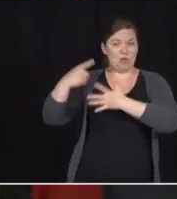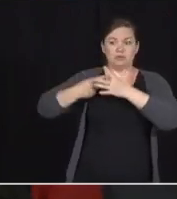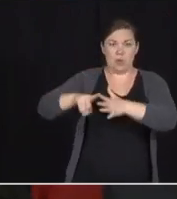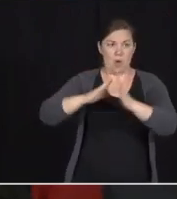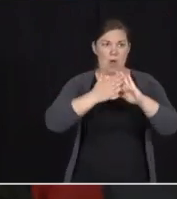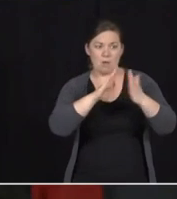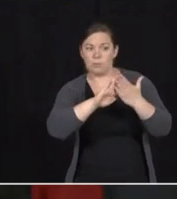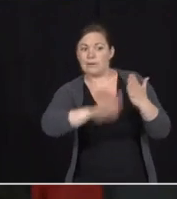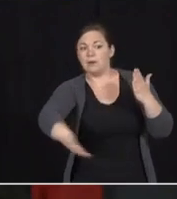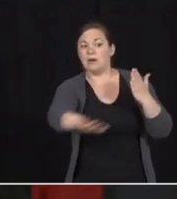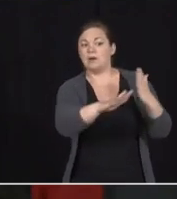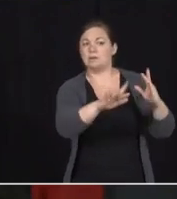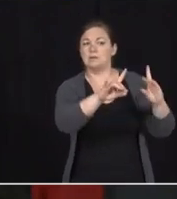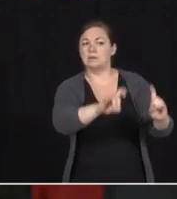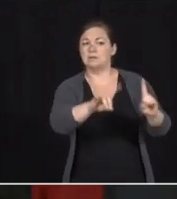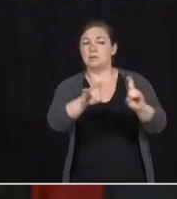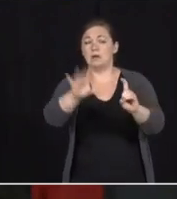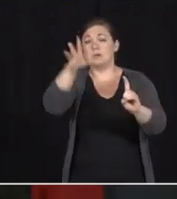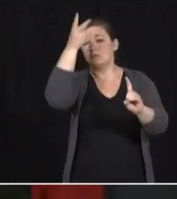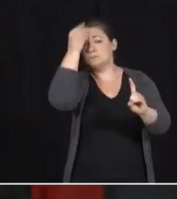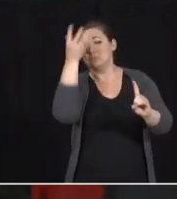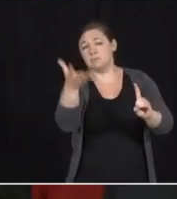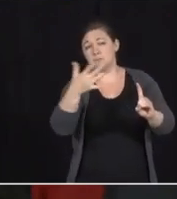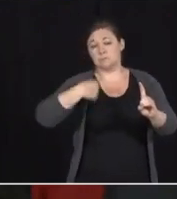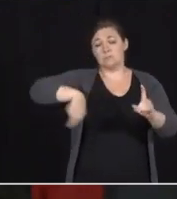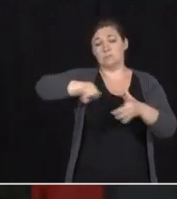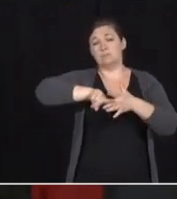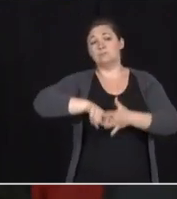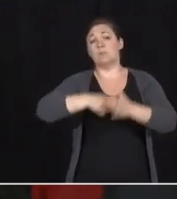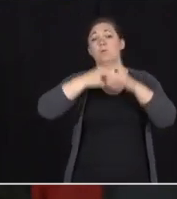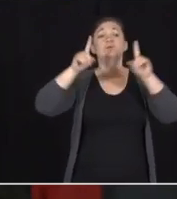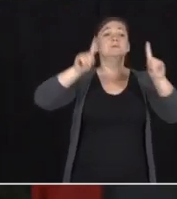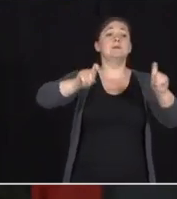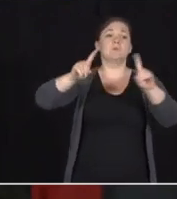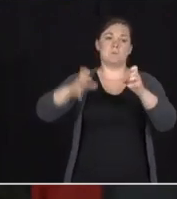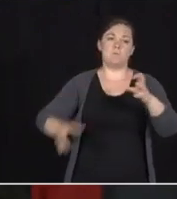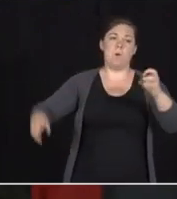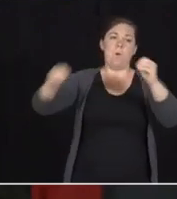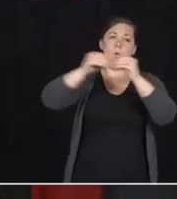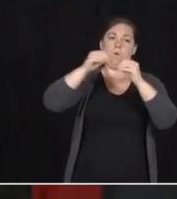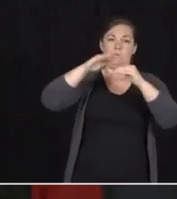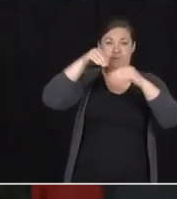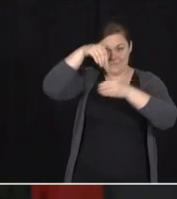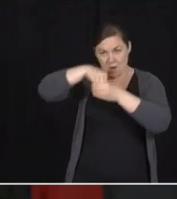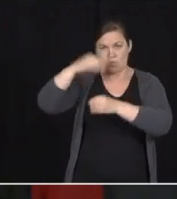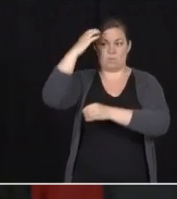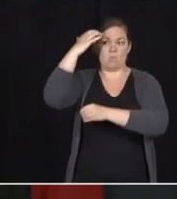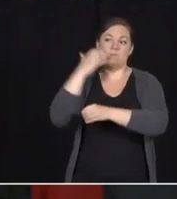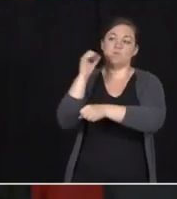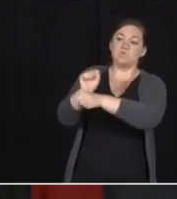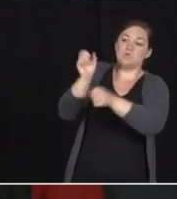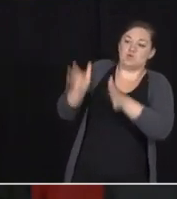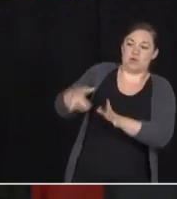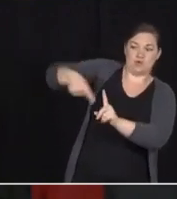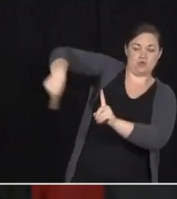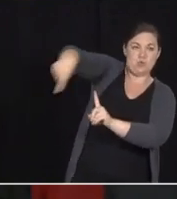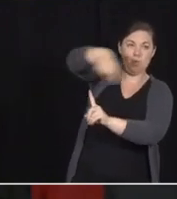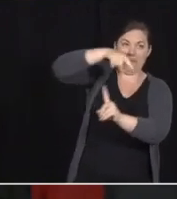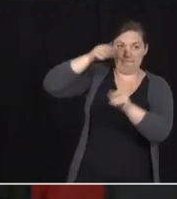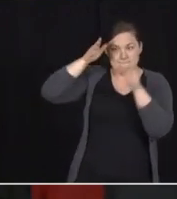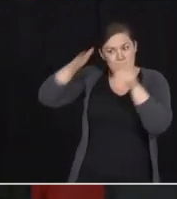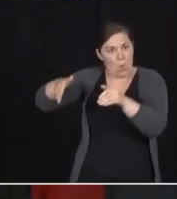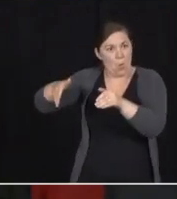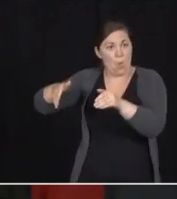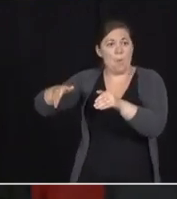initiated, first of all, Lucas, we initiated testing of even more hospital workers across the province. We have